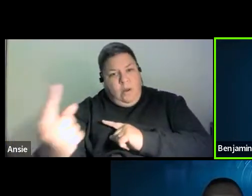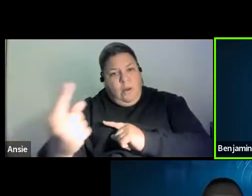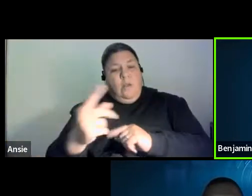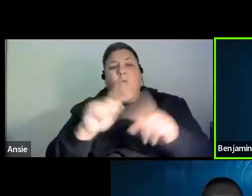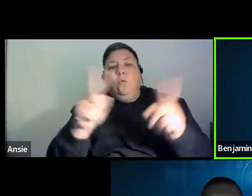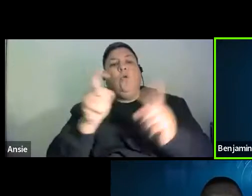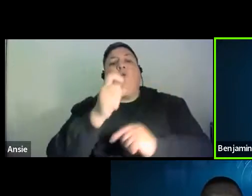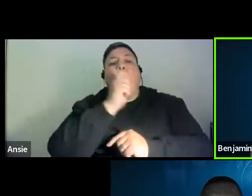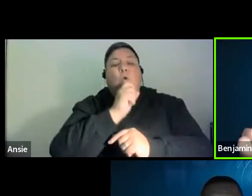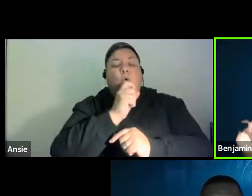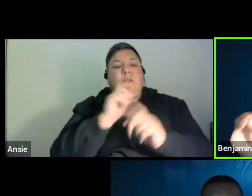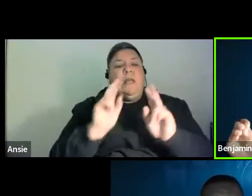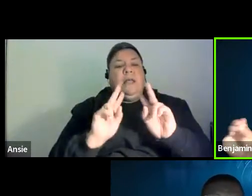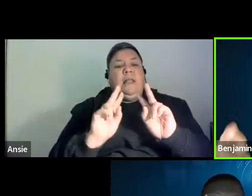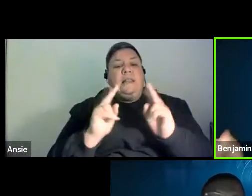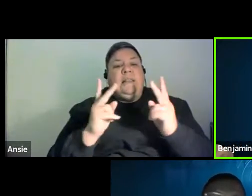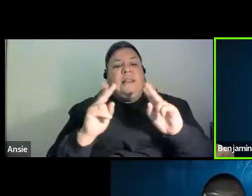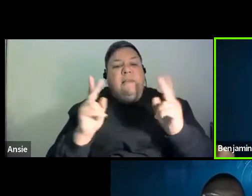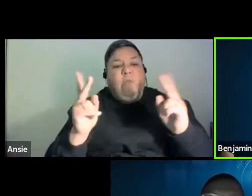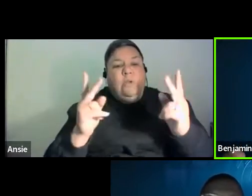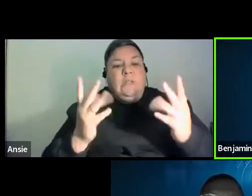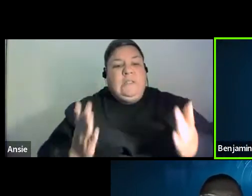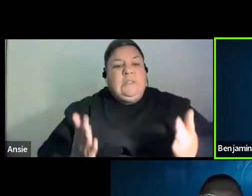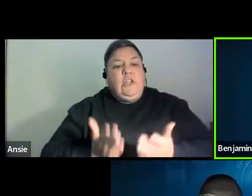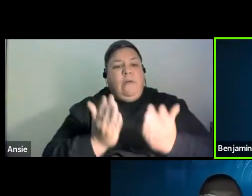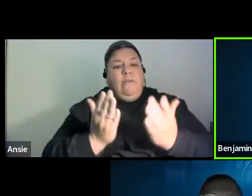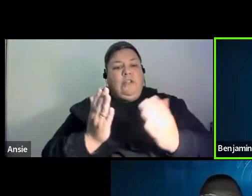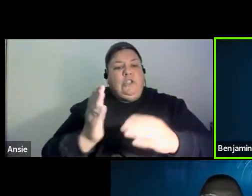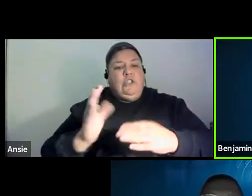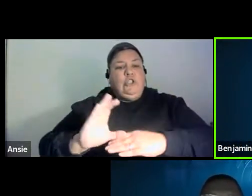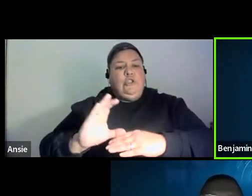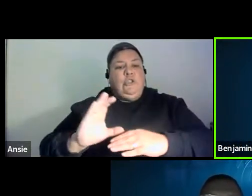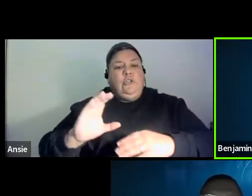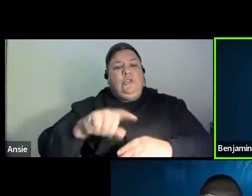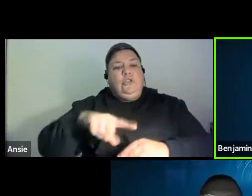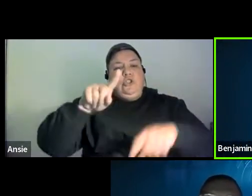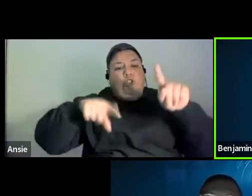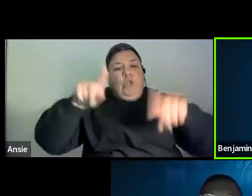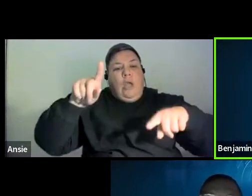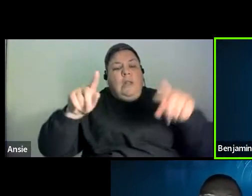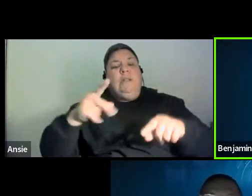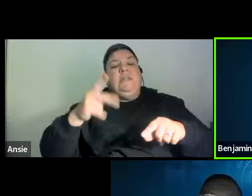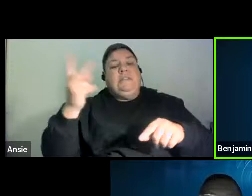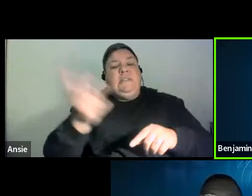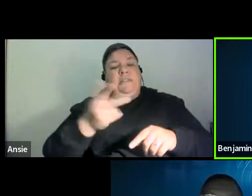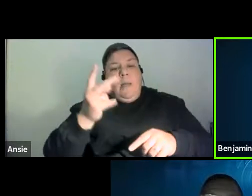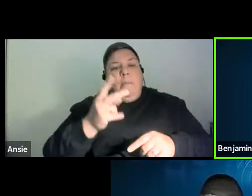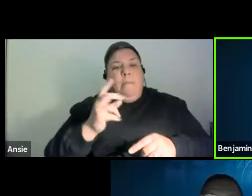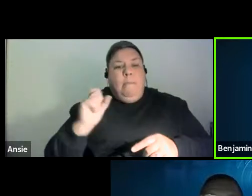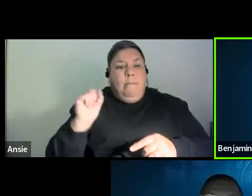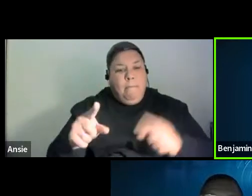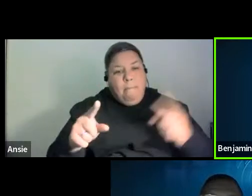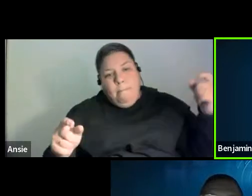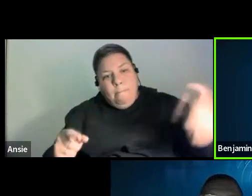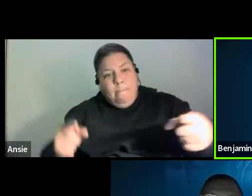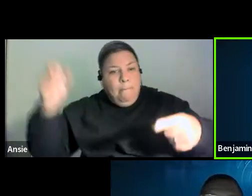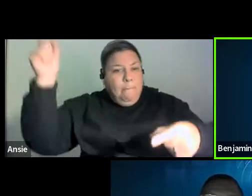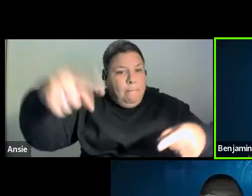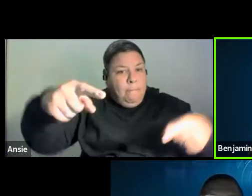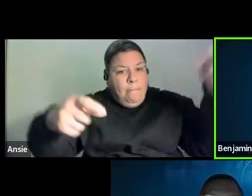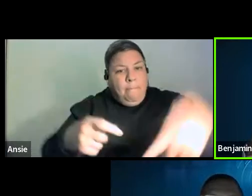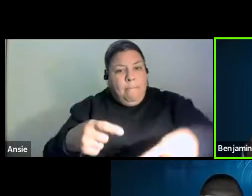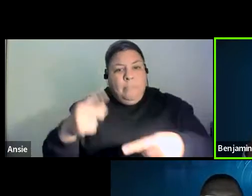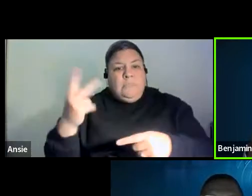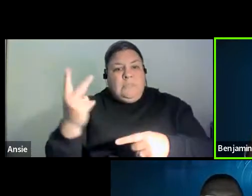use different service channels to submit the same request. All that is happening is you